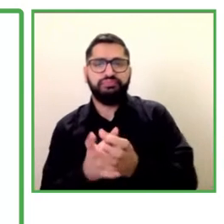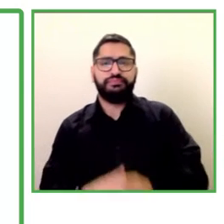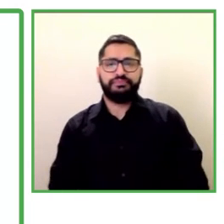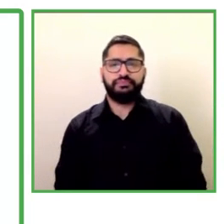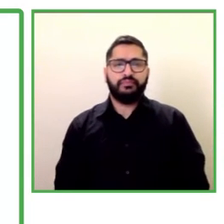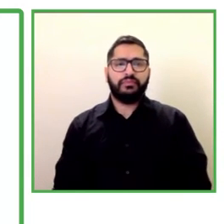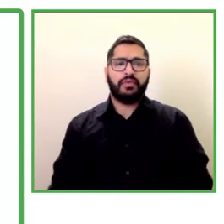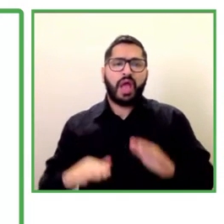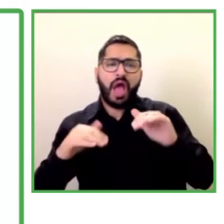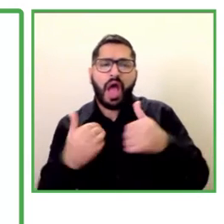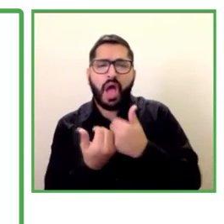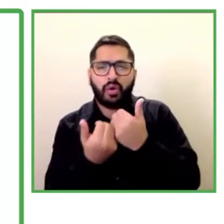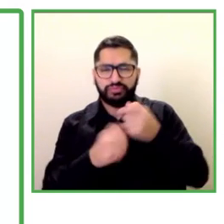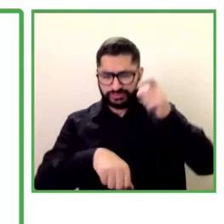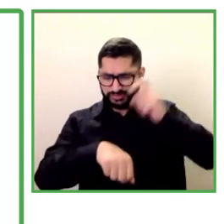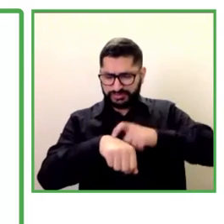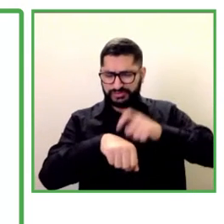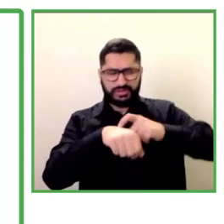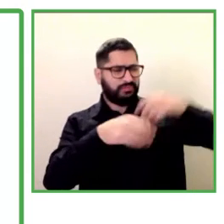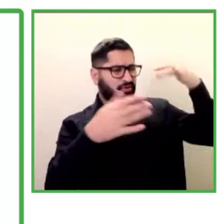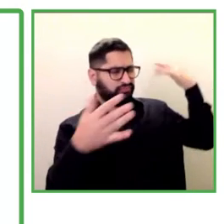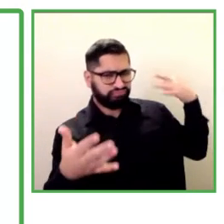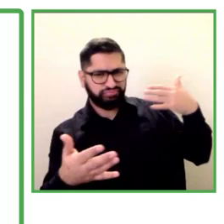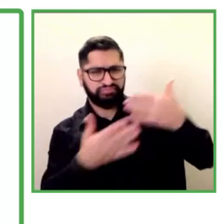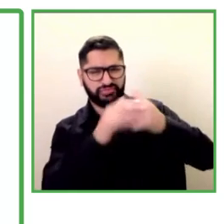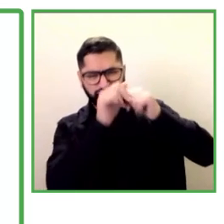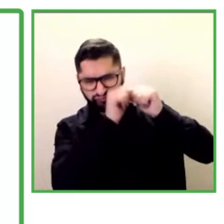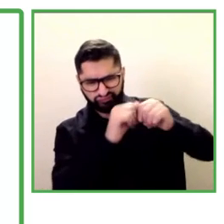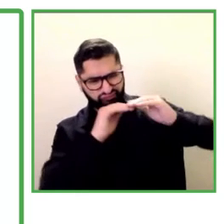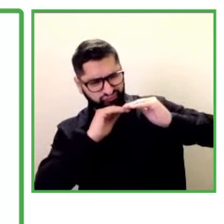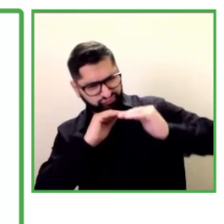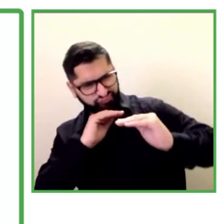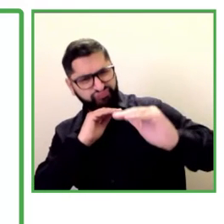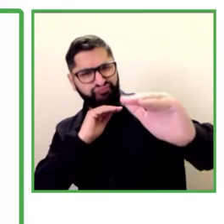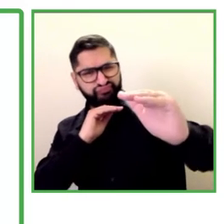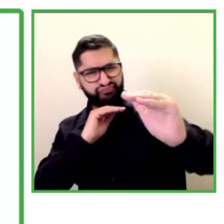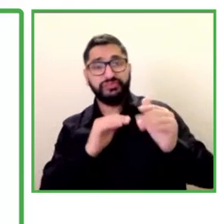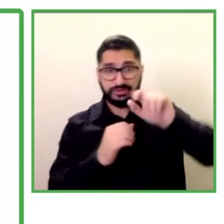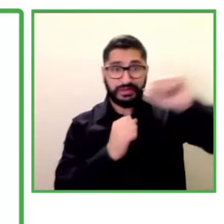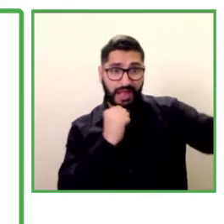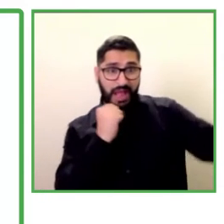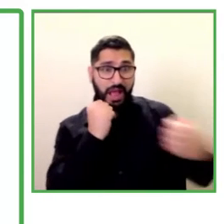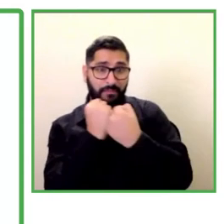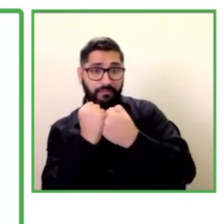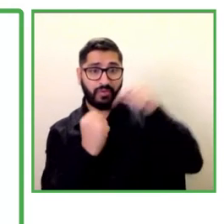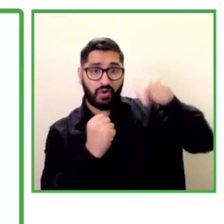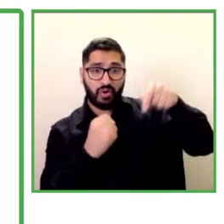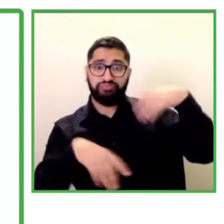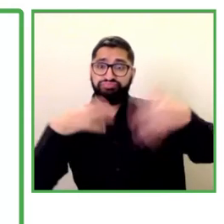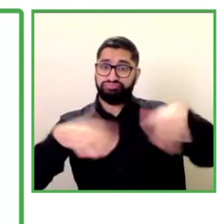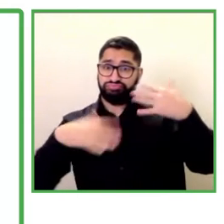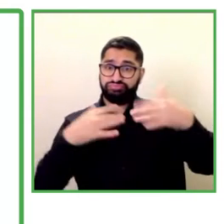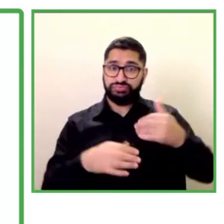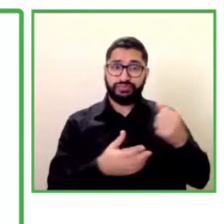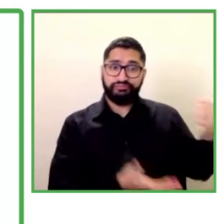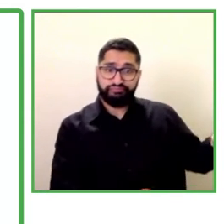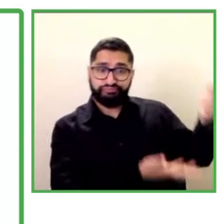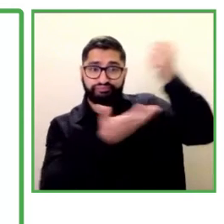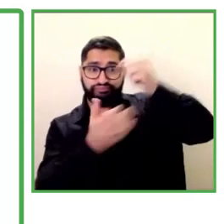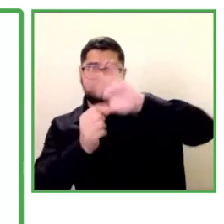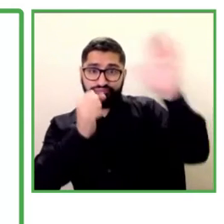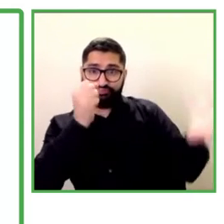main characteristics, working as a network. And more specifically, we have an